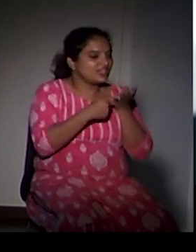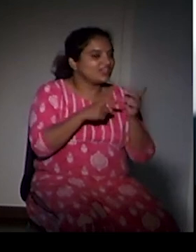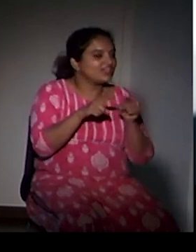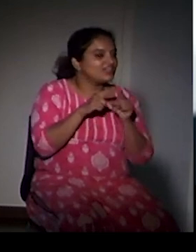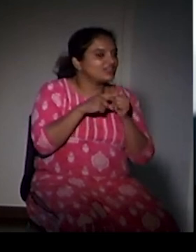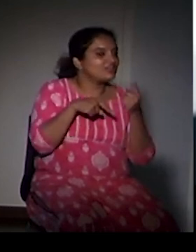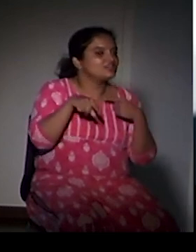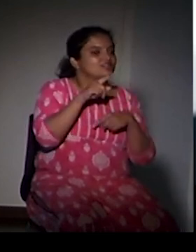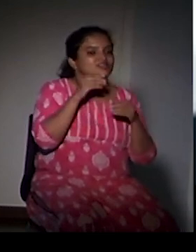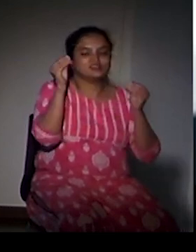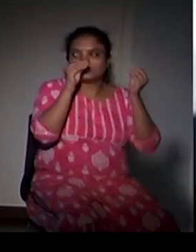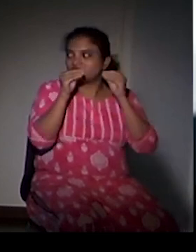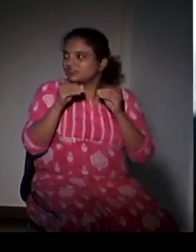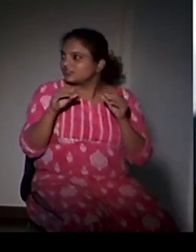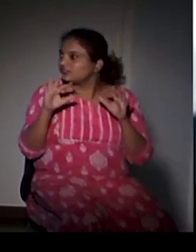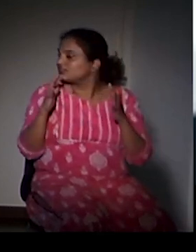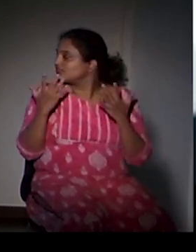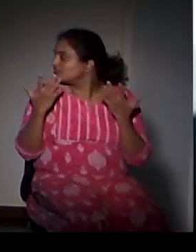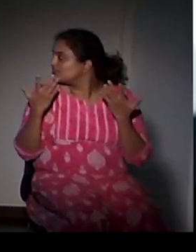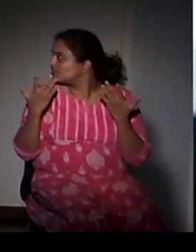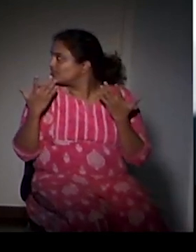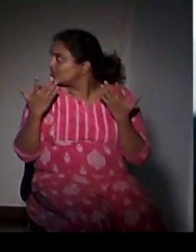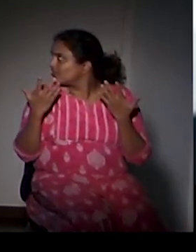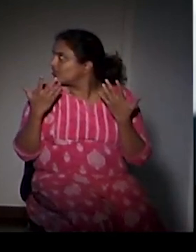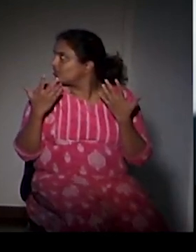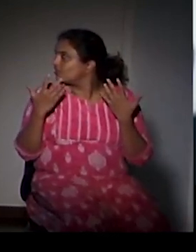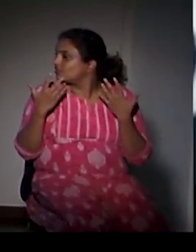decorations. But this is,